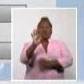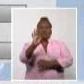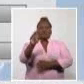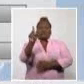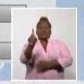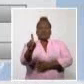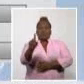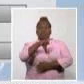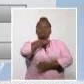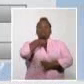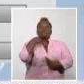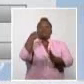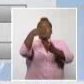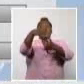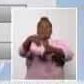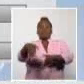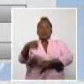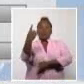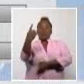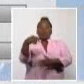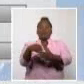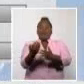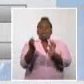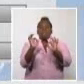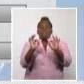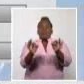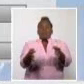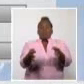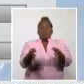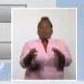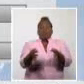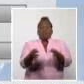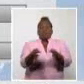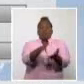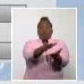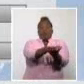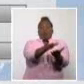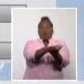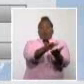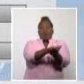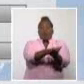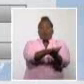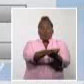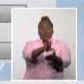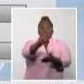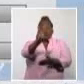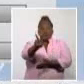4,881 people died in a single day, and a total of